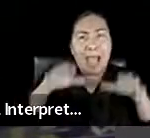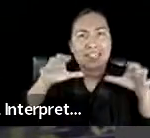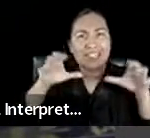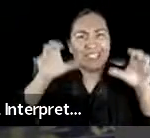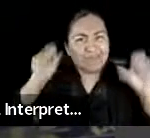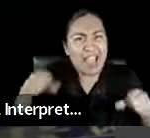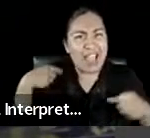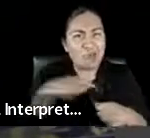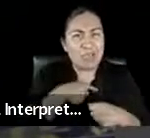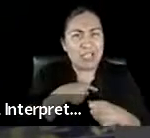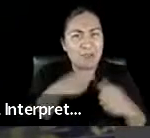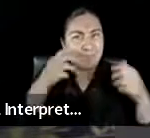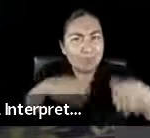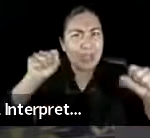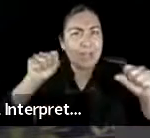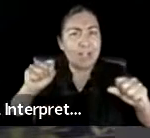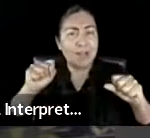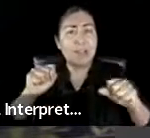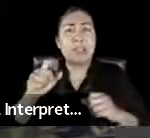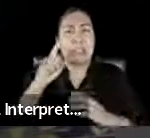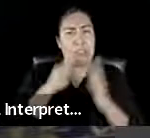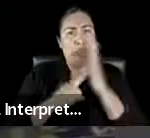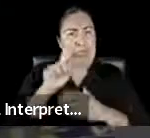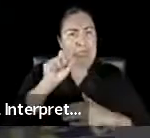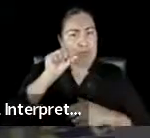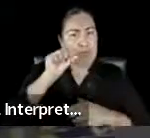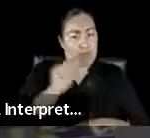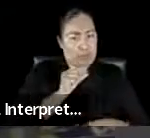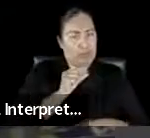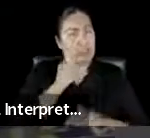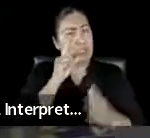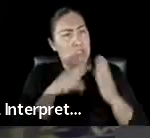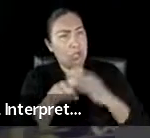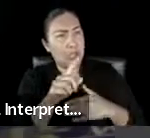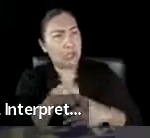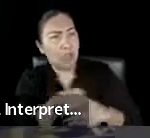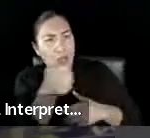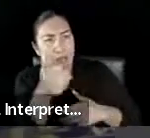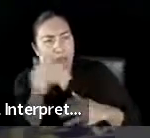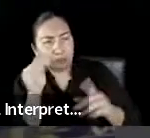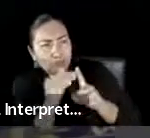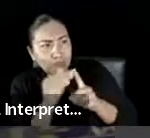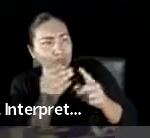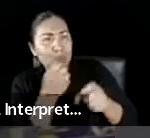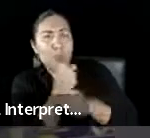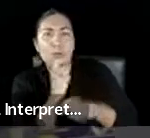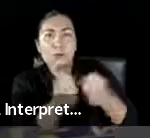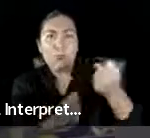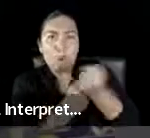health. And this includes checking in with ourselves and others and getting the support when we need it.